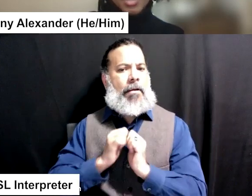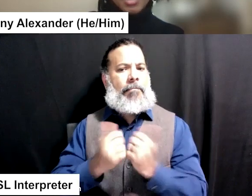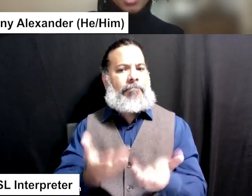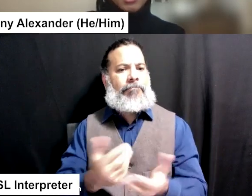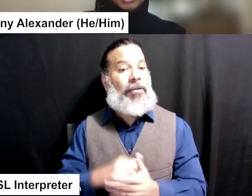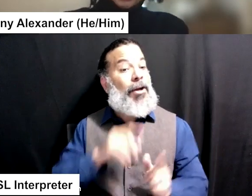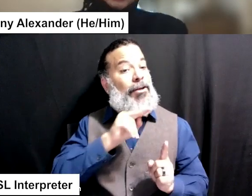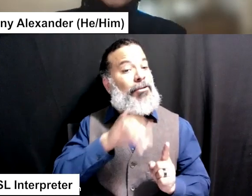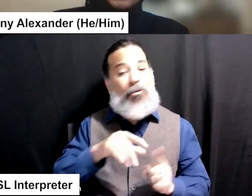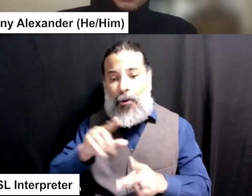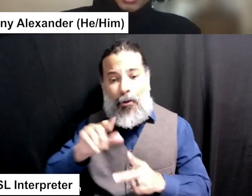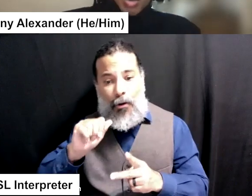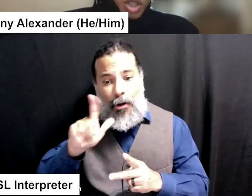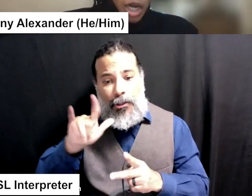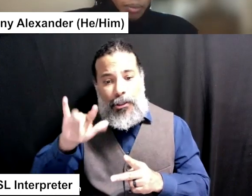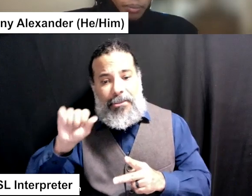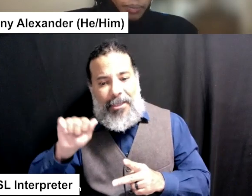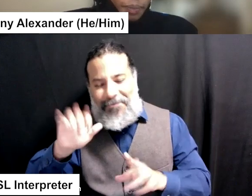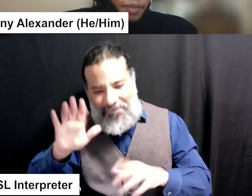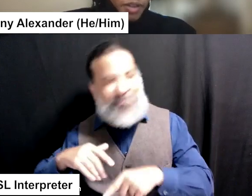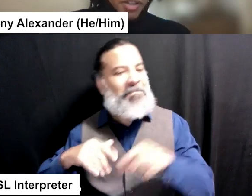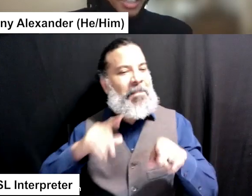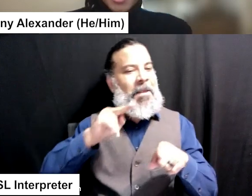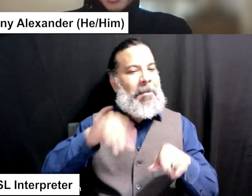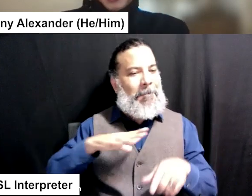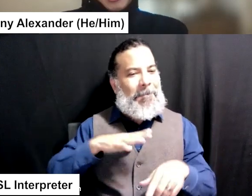Tony, would you like to start, or Allilsa? Sure.